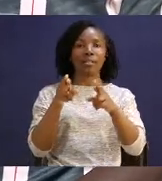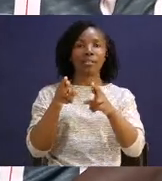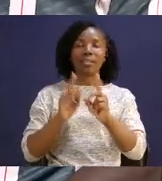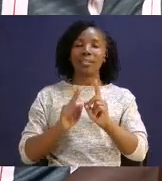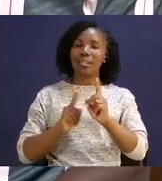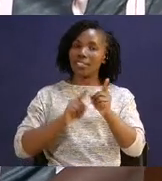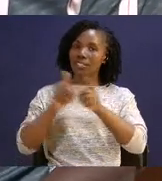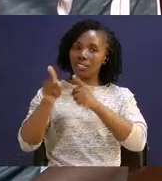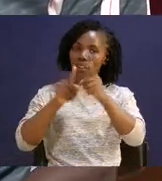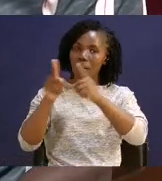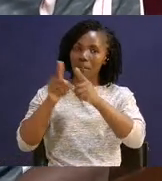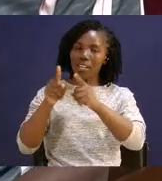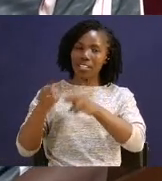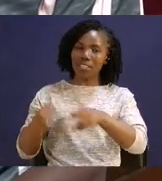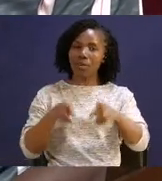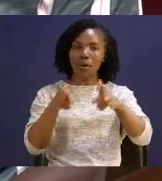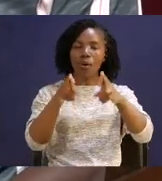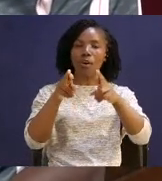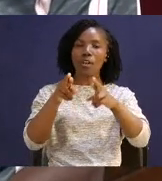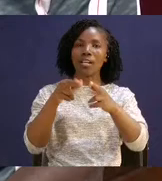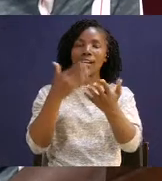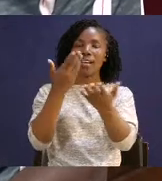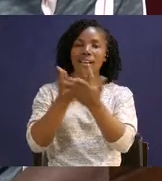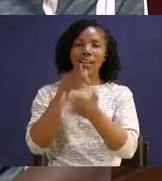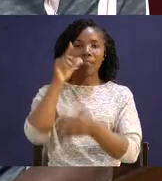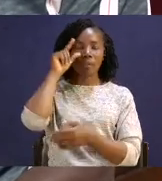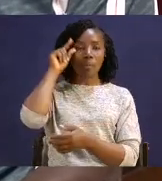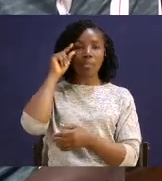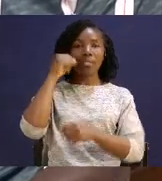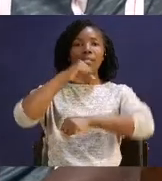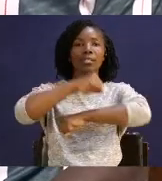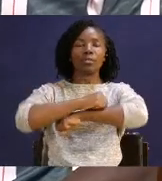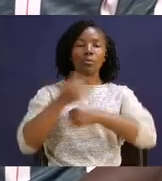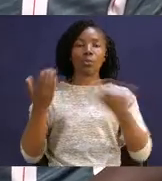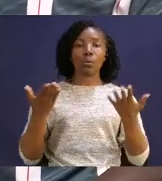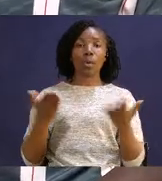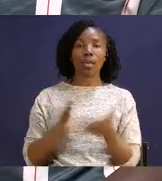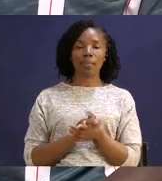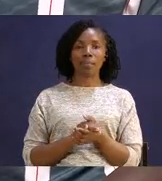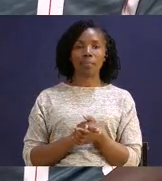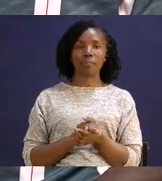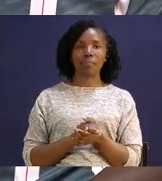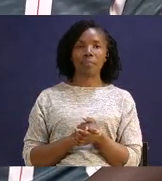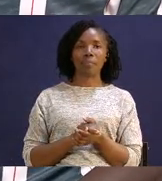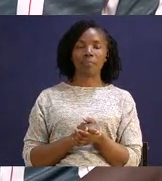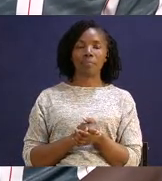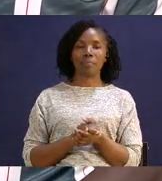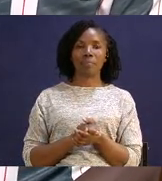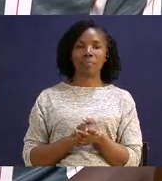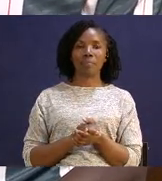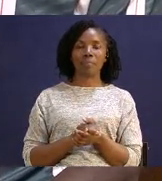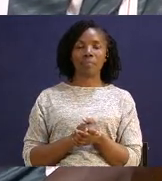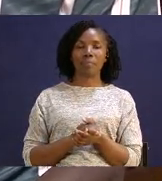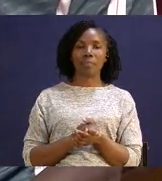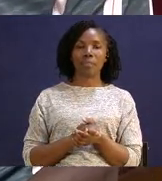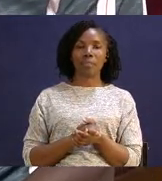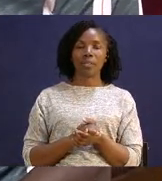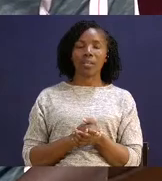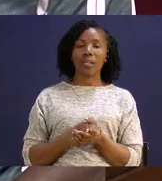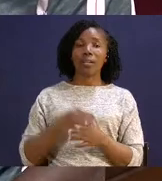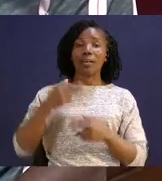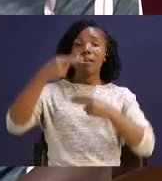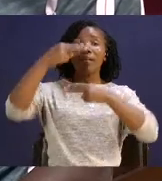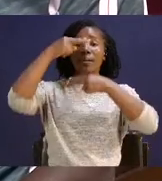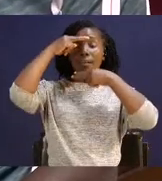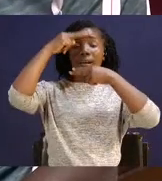Mombasa. Now, where did you go to school? Mamangina Senior High School. Mamangina Senior High School. Yeah. Have you ever desired to